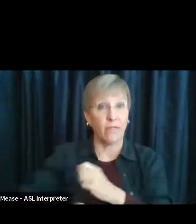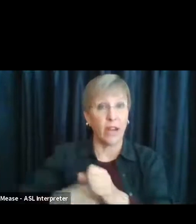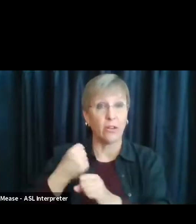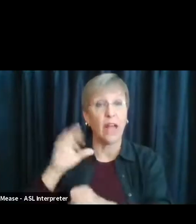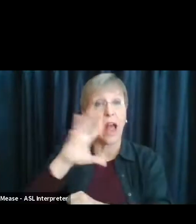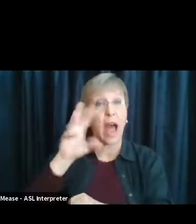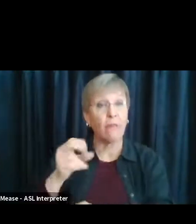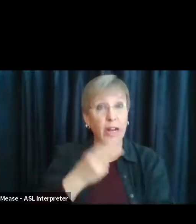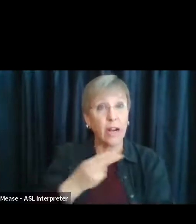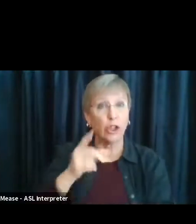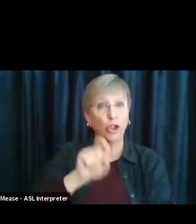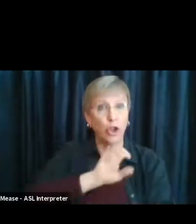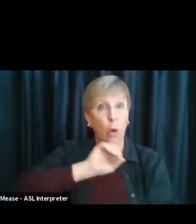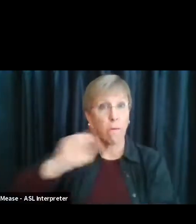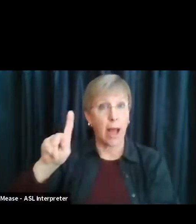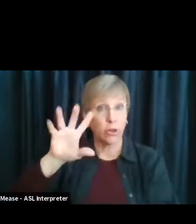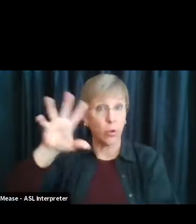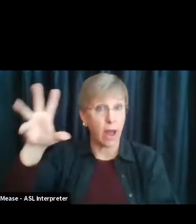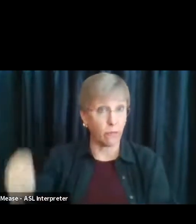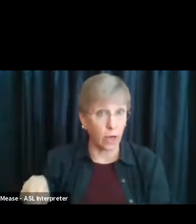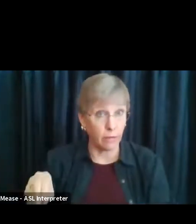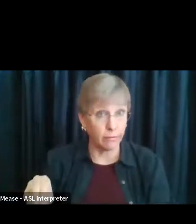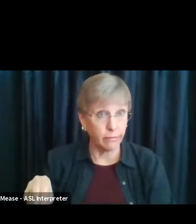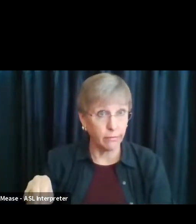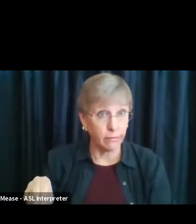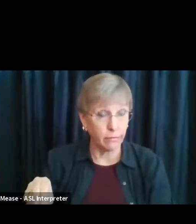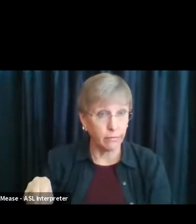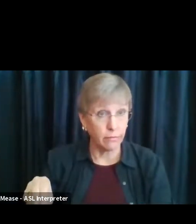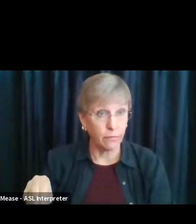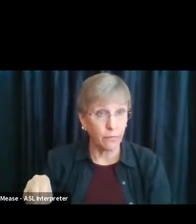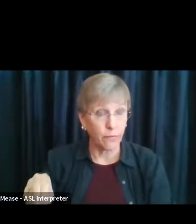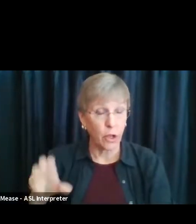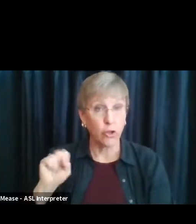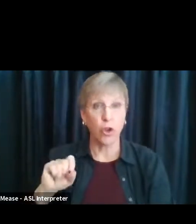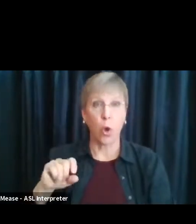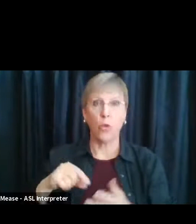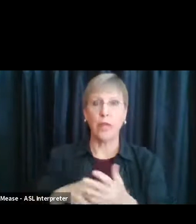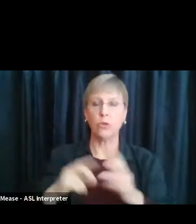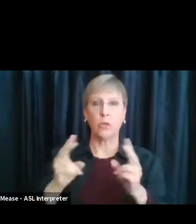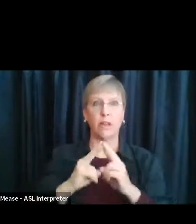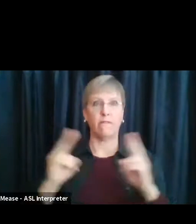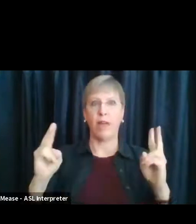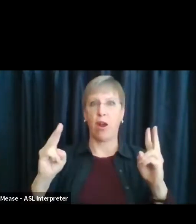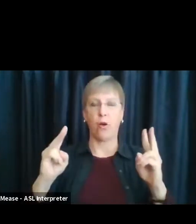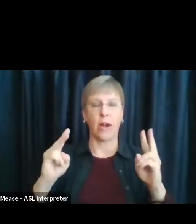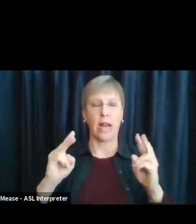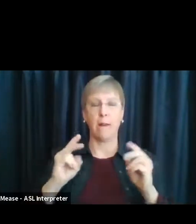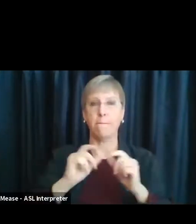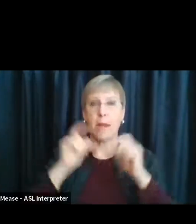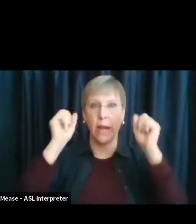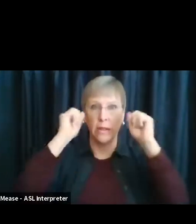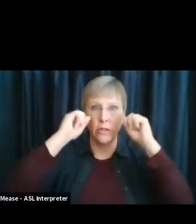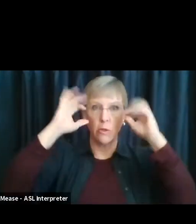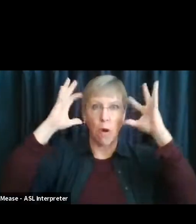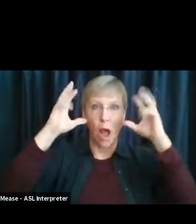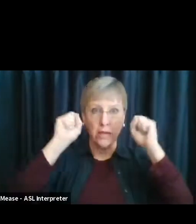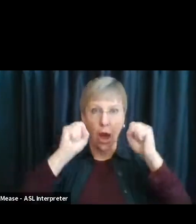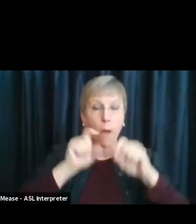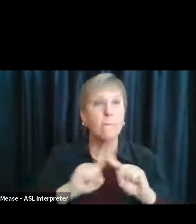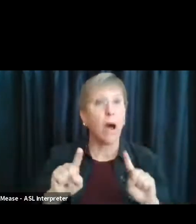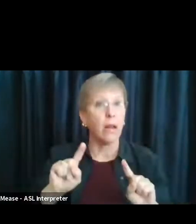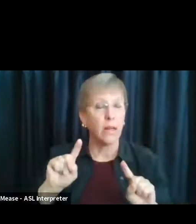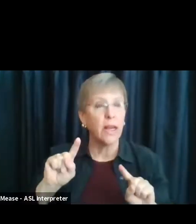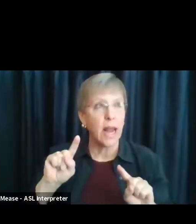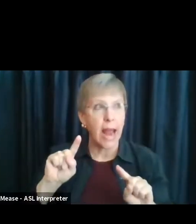African heritage should go back to Africa. And so this was a very big surprise. But what you have to know in France at that